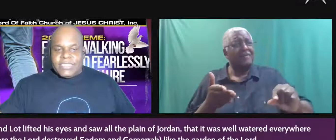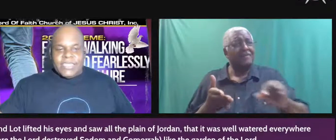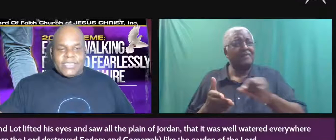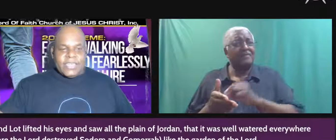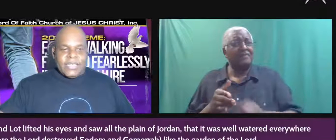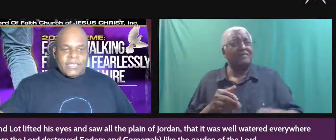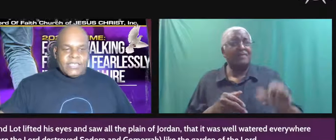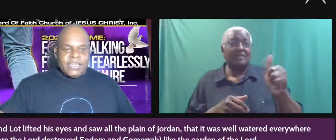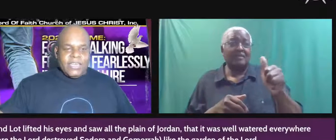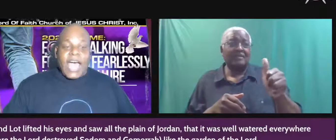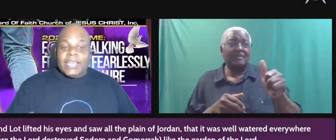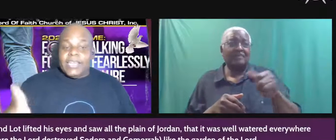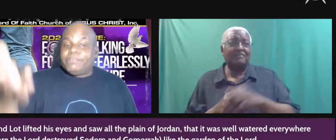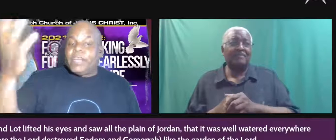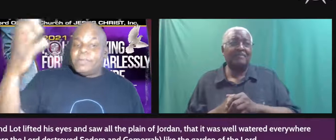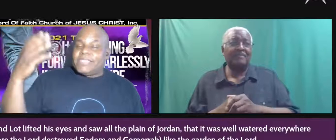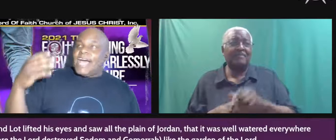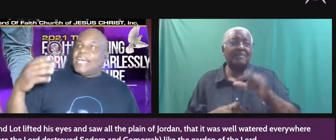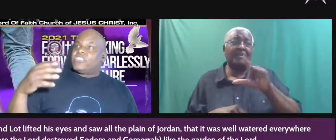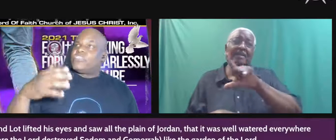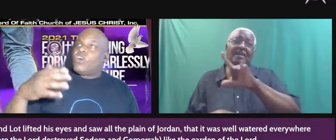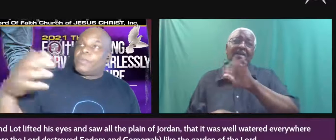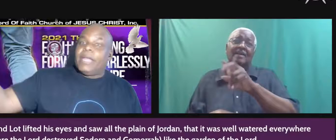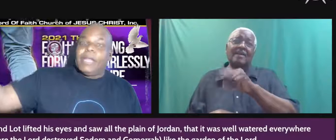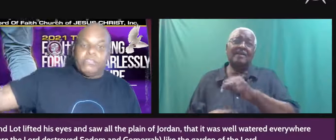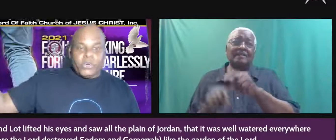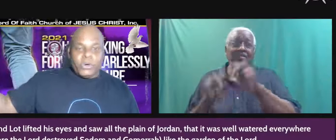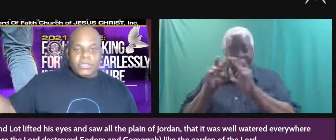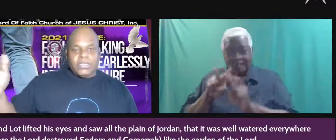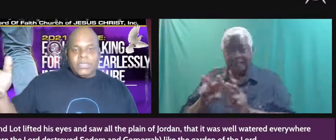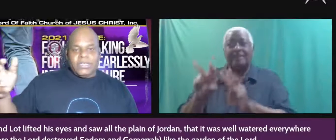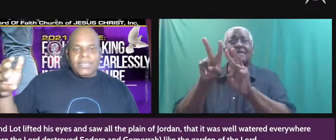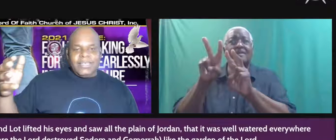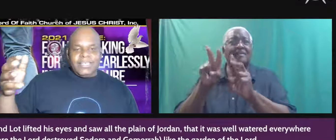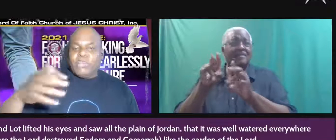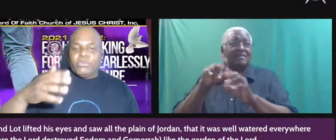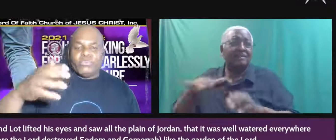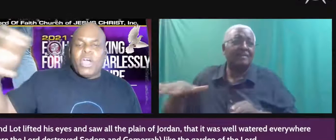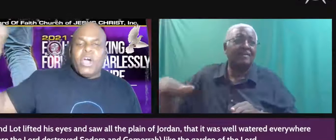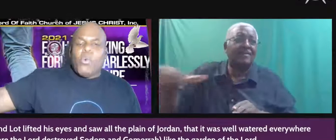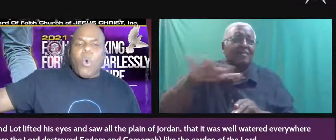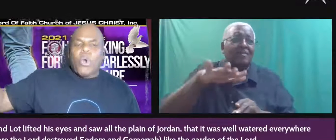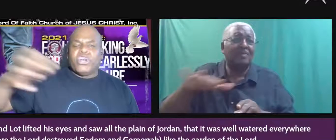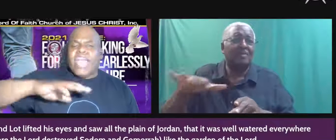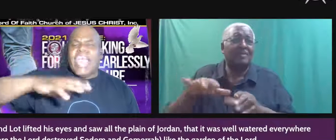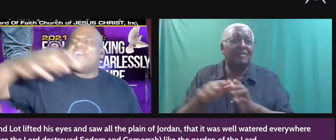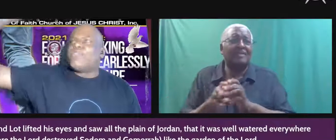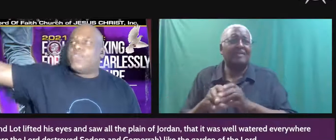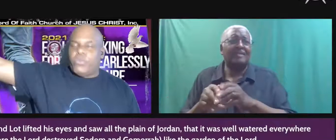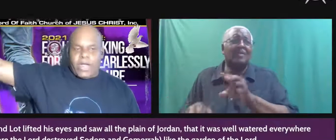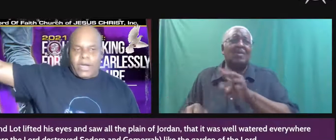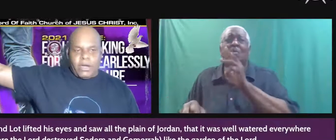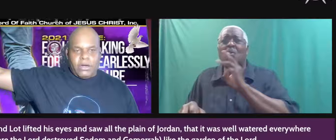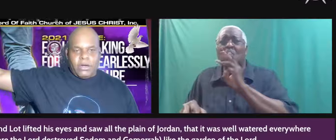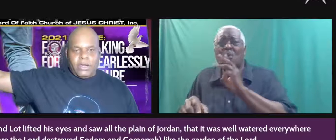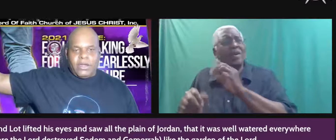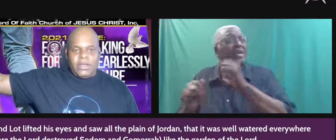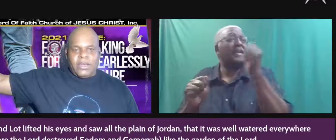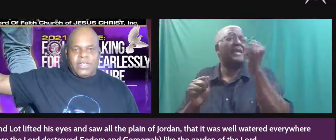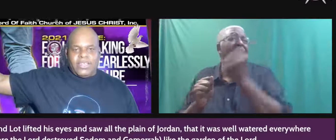Verse number 10 says, Lot lifted up his eyes and saw the plain of Jordan, that it was well watered